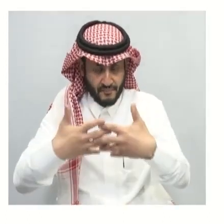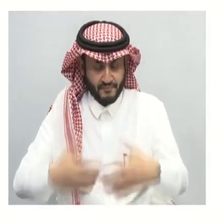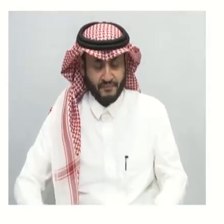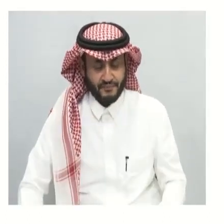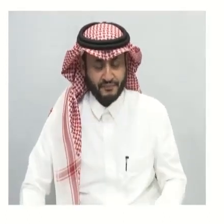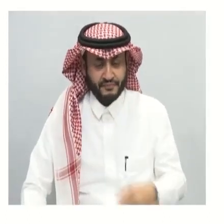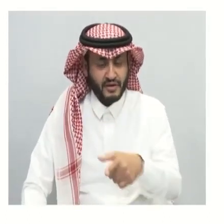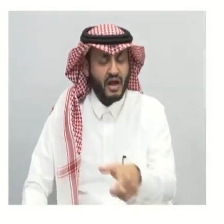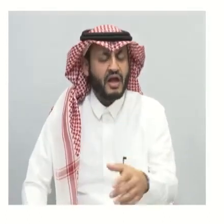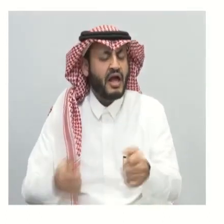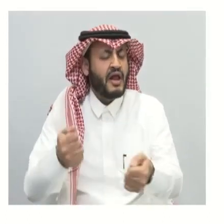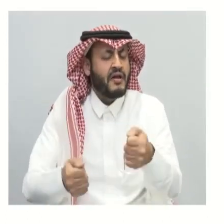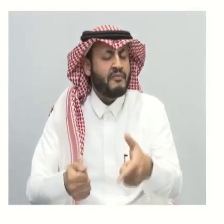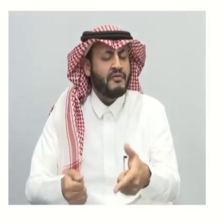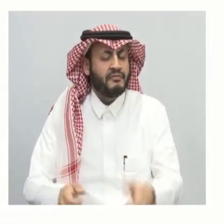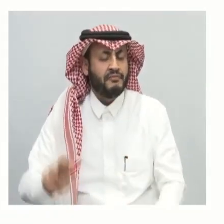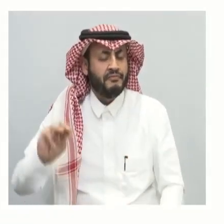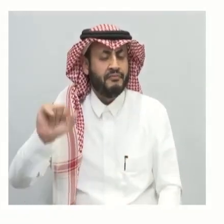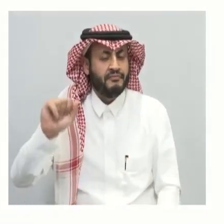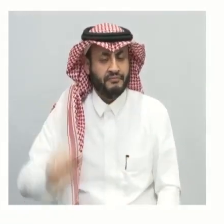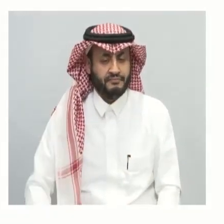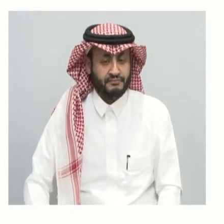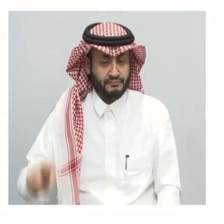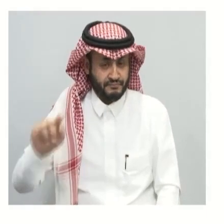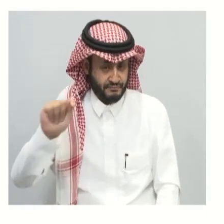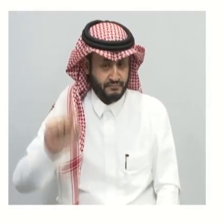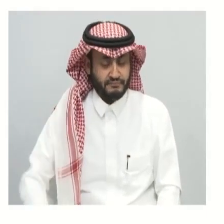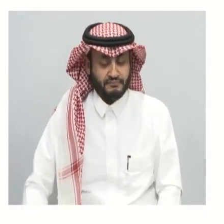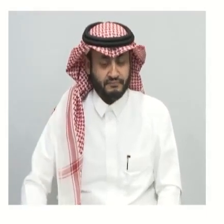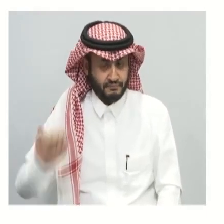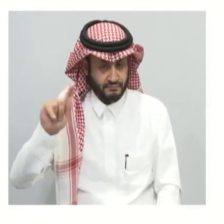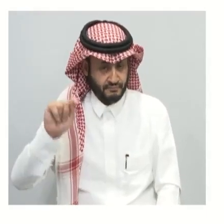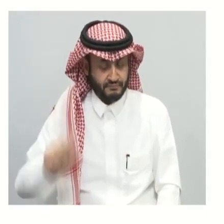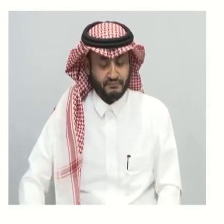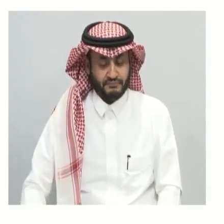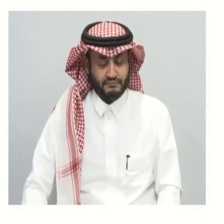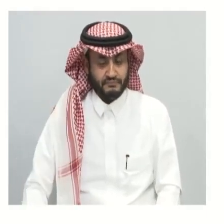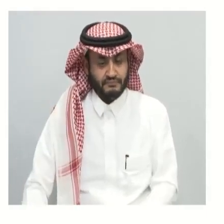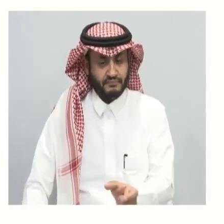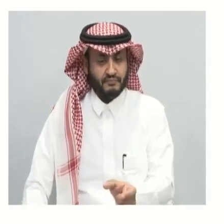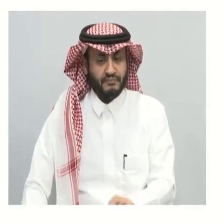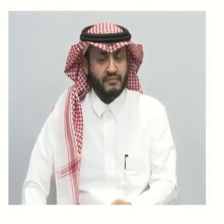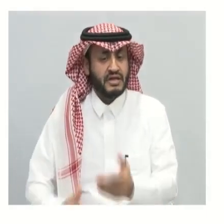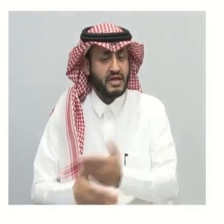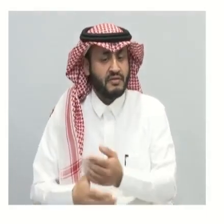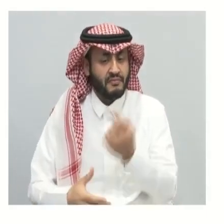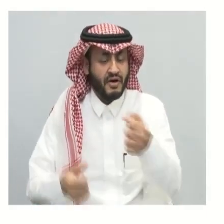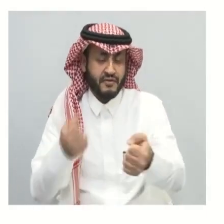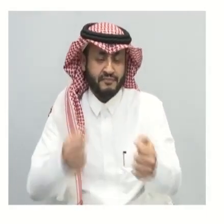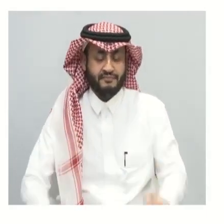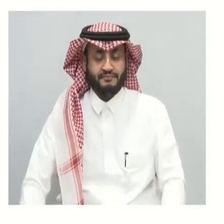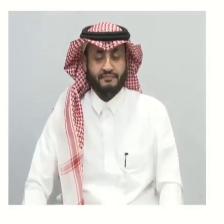can you fix, which is the windscreen, the car windscreen, which is it. So it will be, can you fix it for